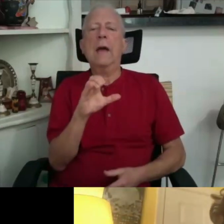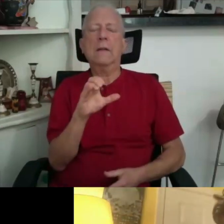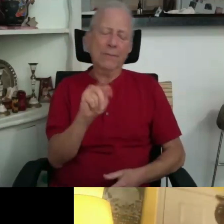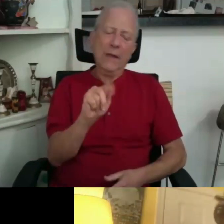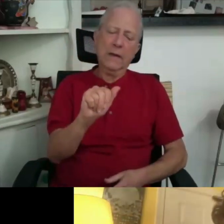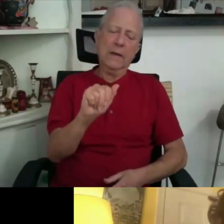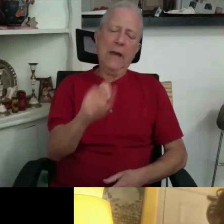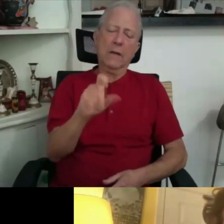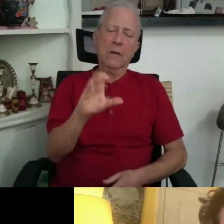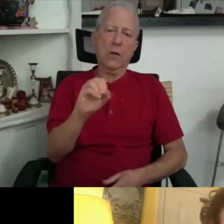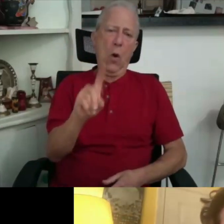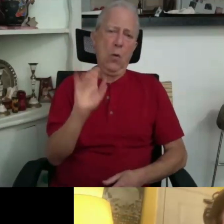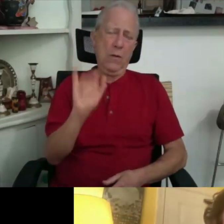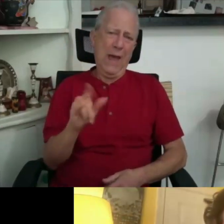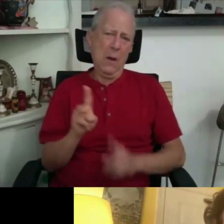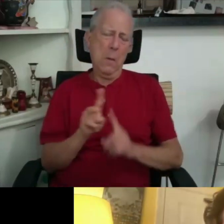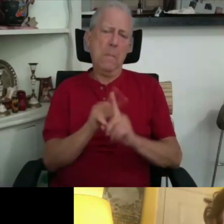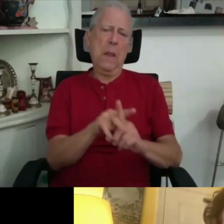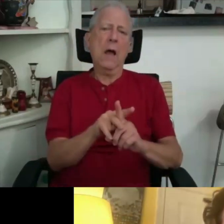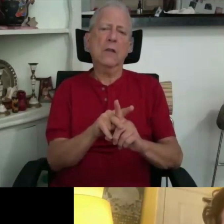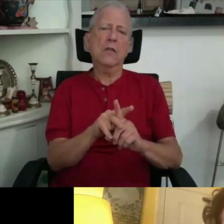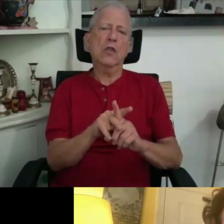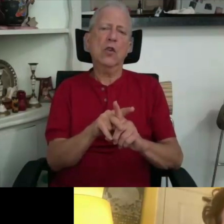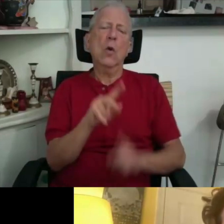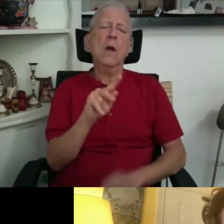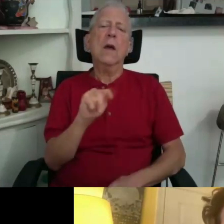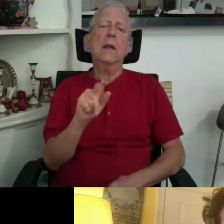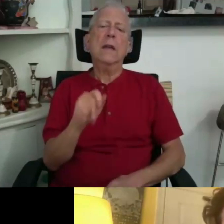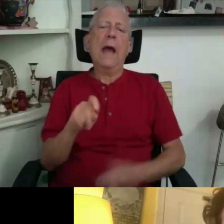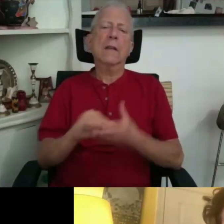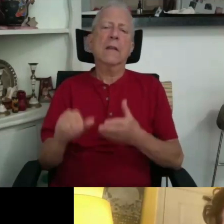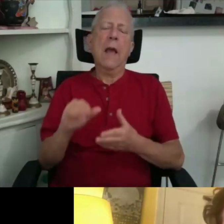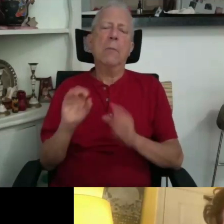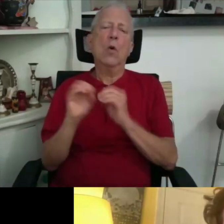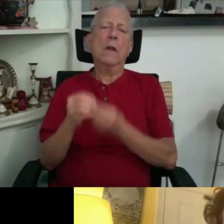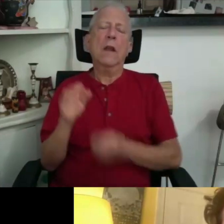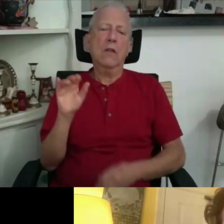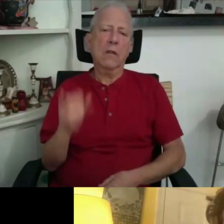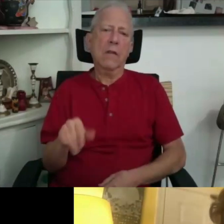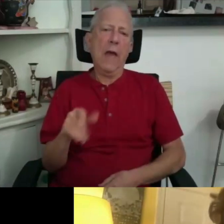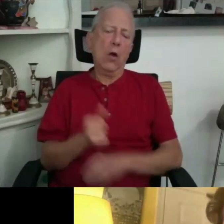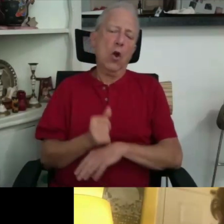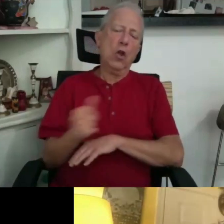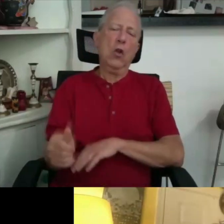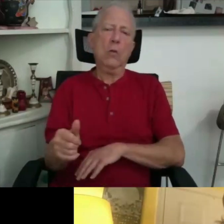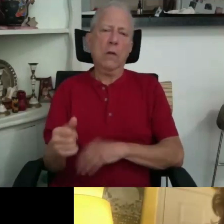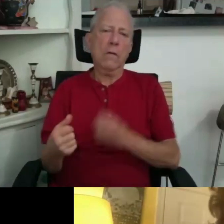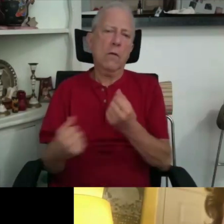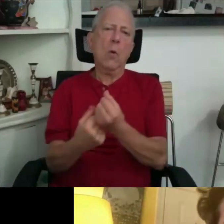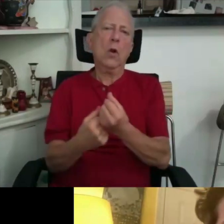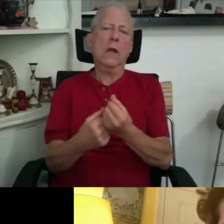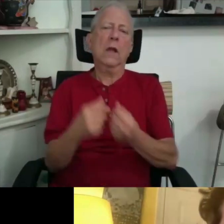that applies to like tax exempt organizations that are accused of supporting